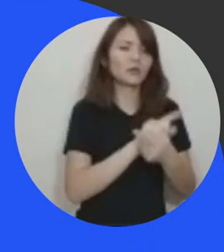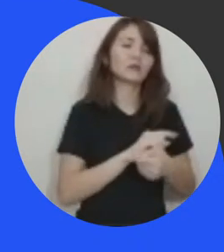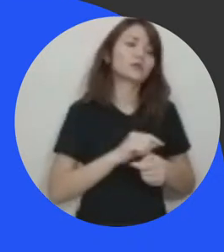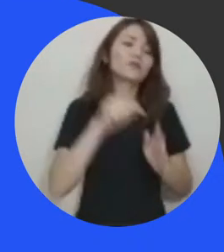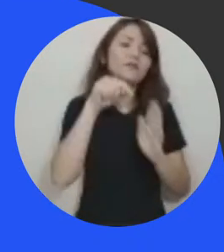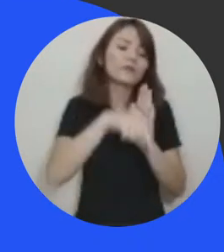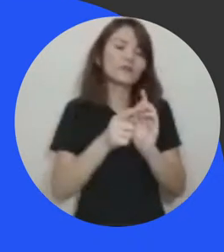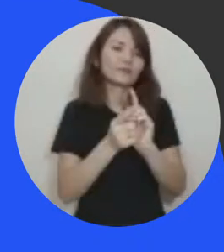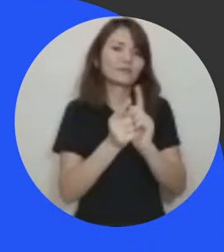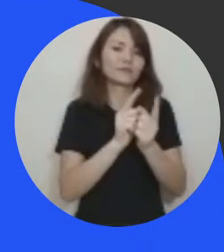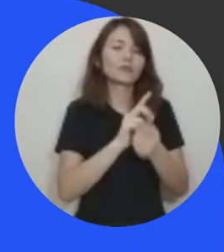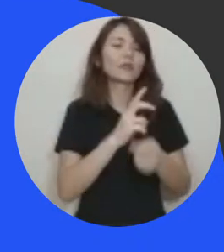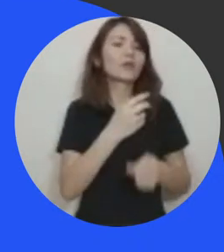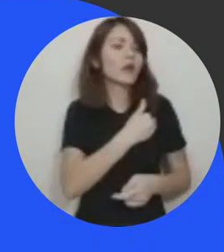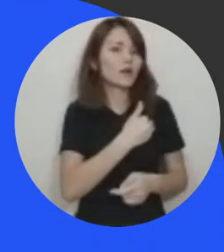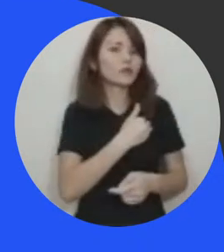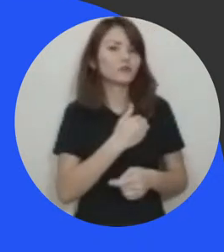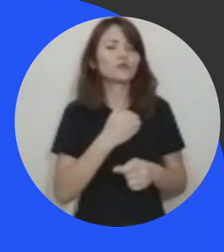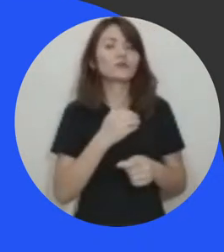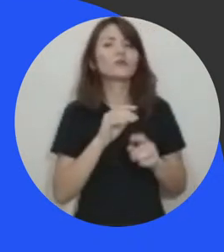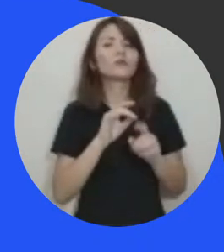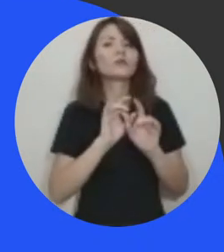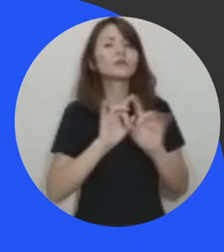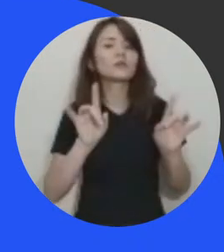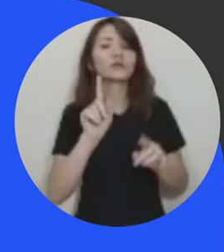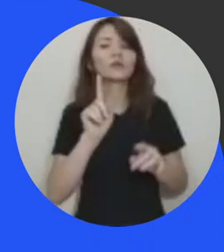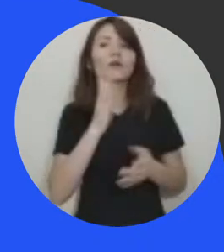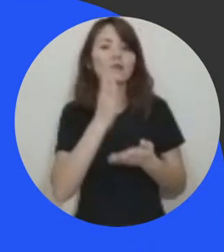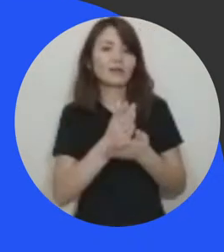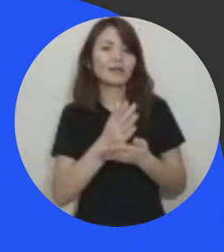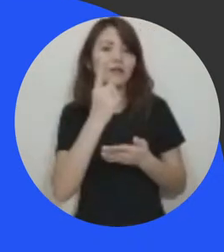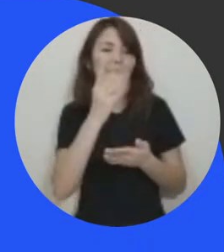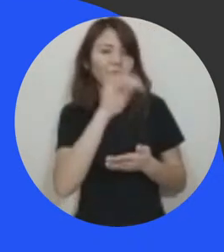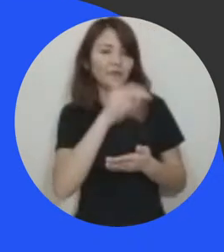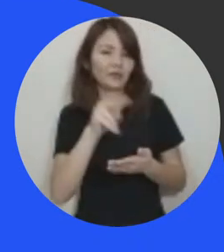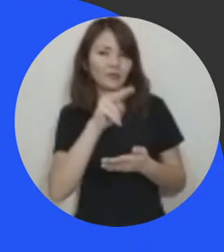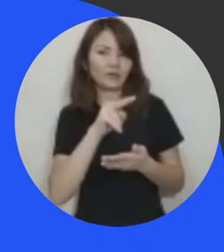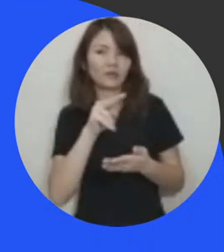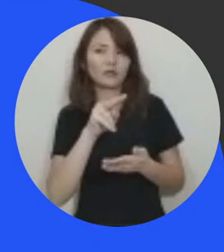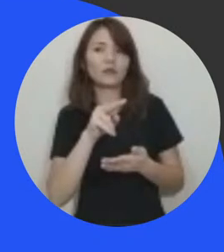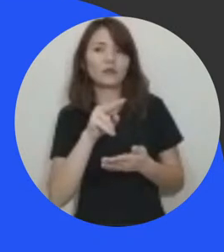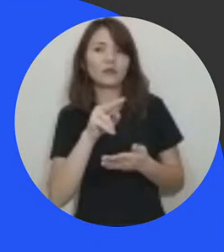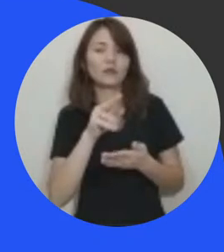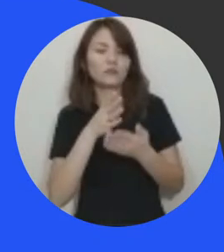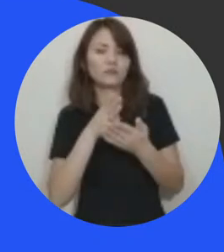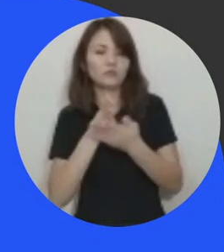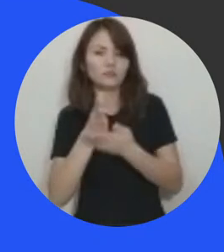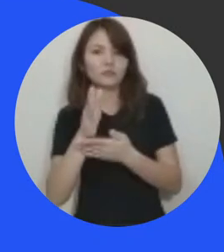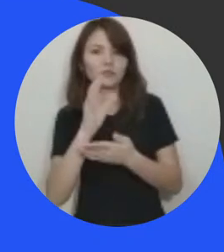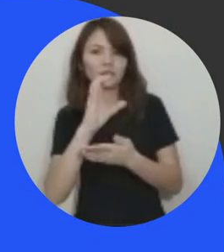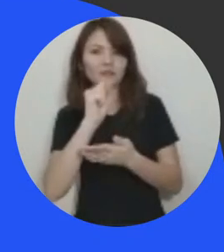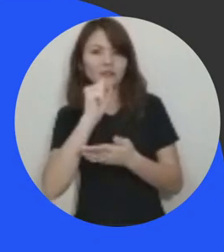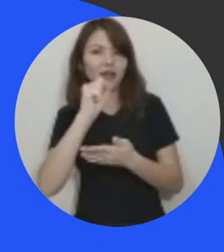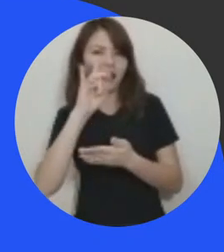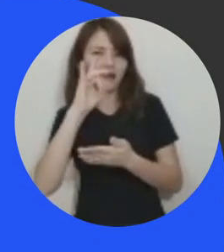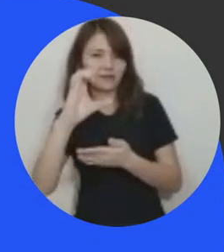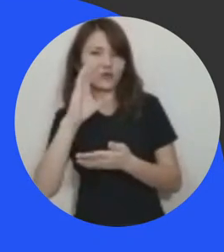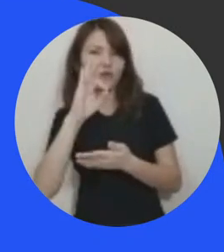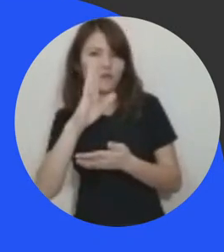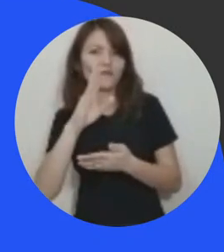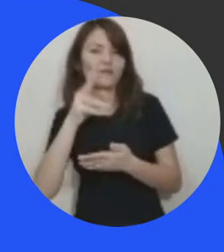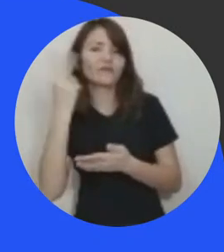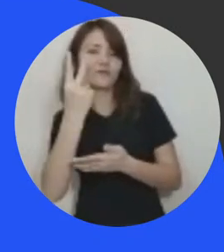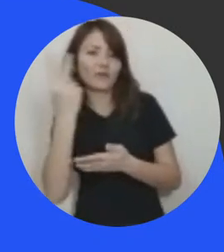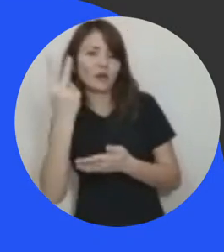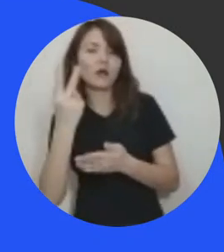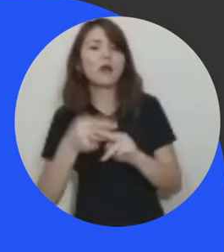one strain of SARS-CoV-2. And this strain emerged into humans somewhere between October and December